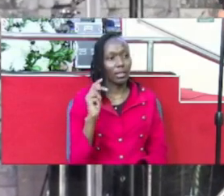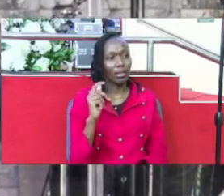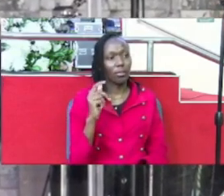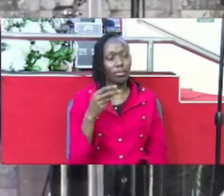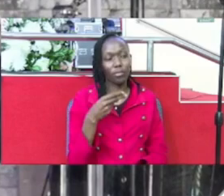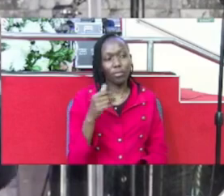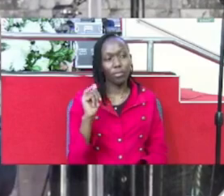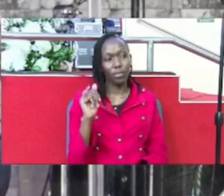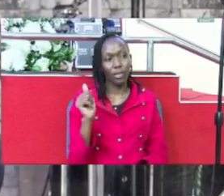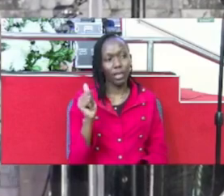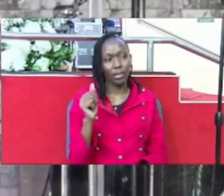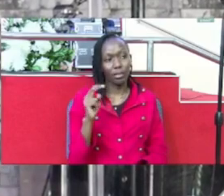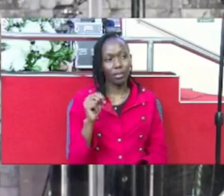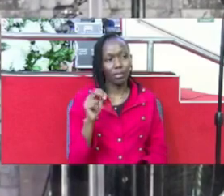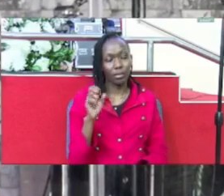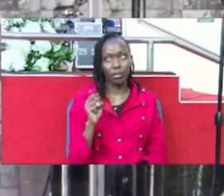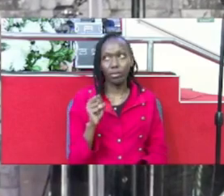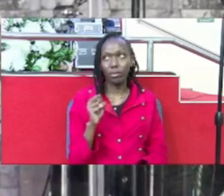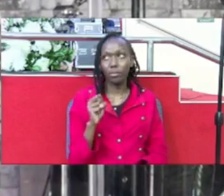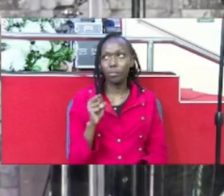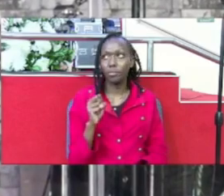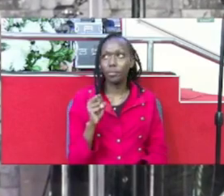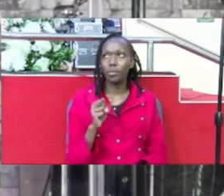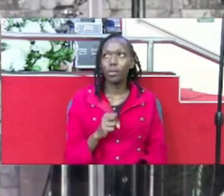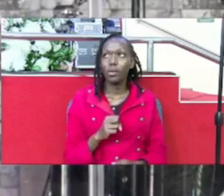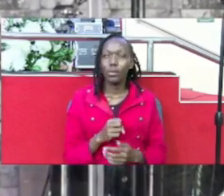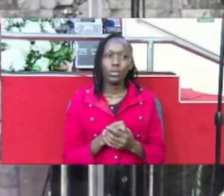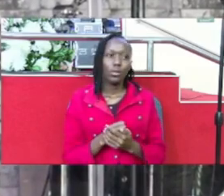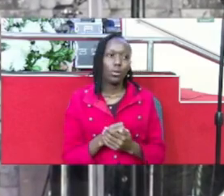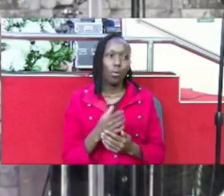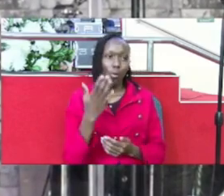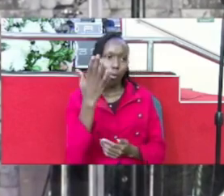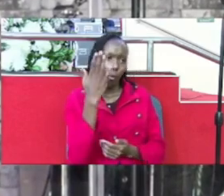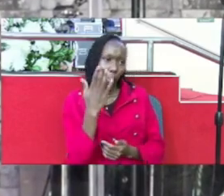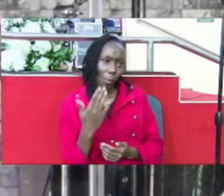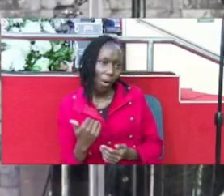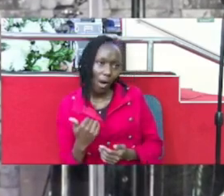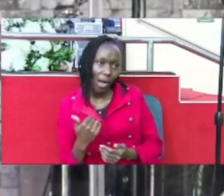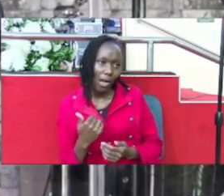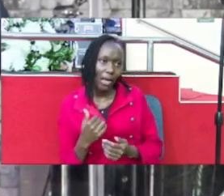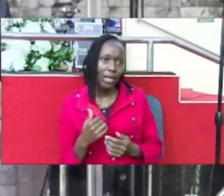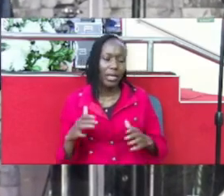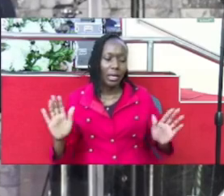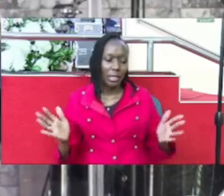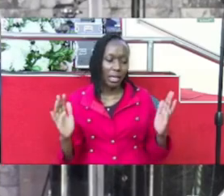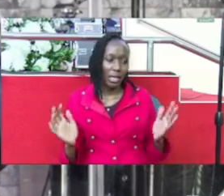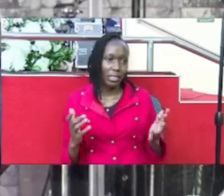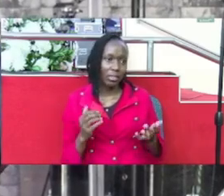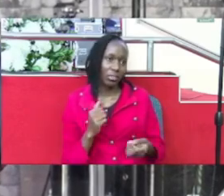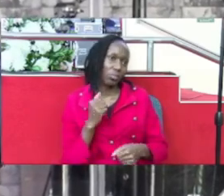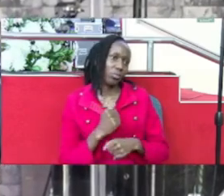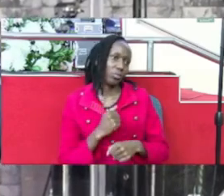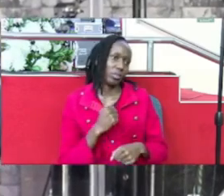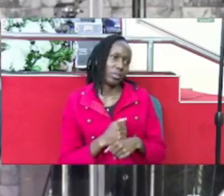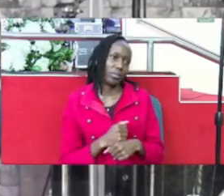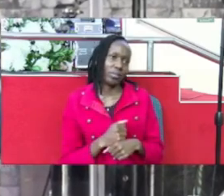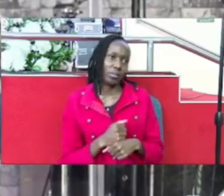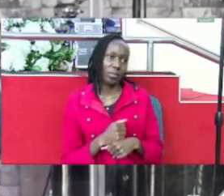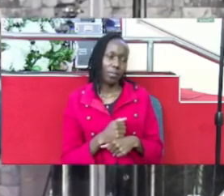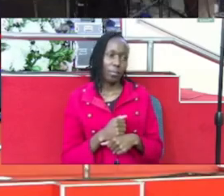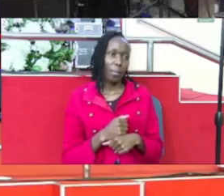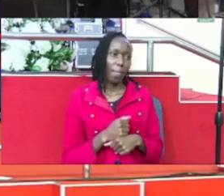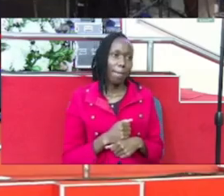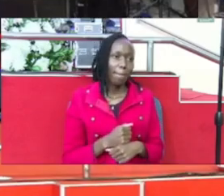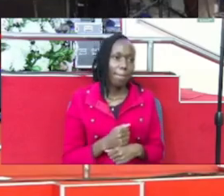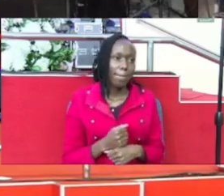3:12-13. Yes, why should we be motivated to serve? Mbona tutiwe moyo kuhudumu? Because number one, it is obedience to God. Ni kumtii Mungu